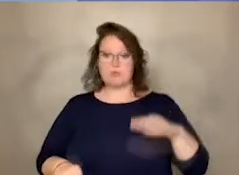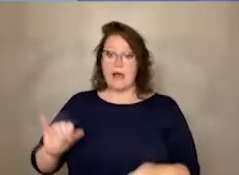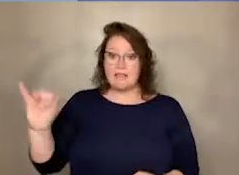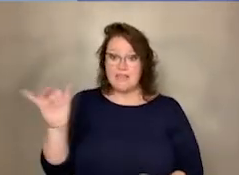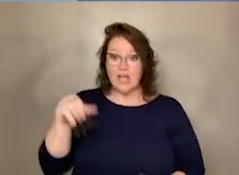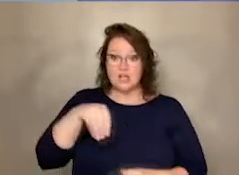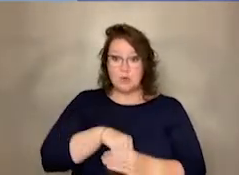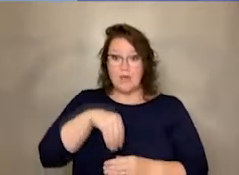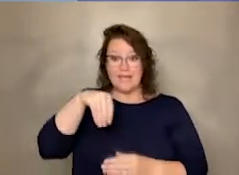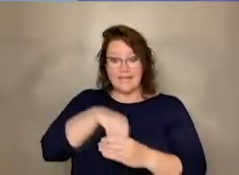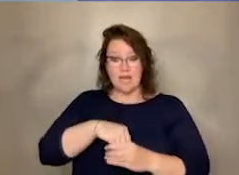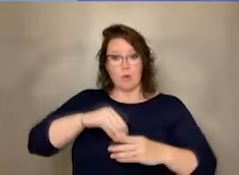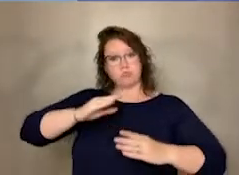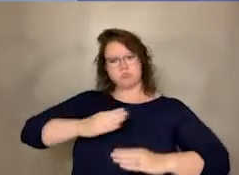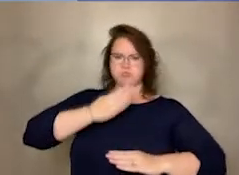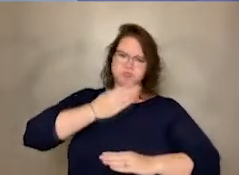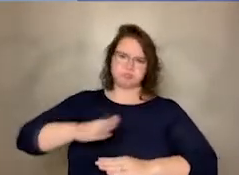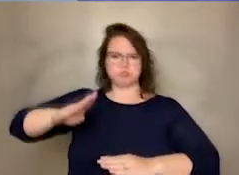in a marching band.